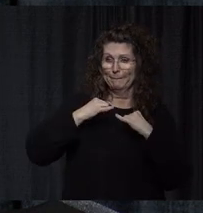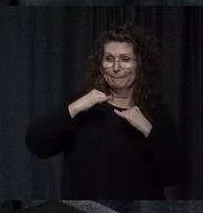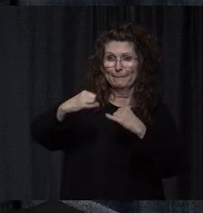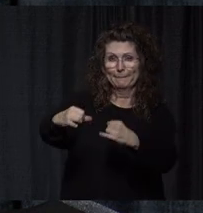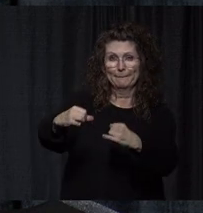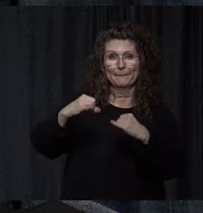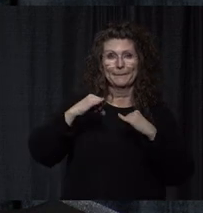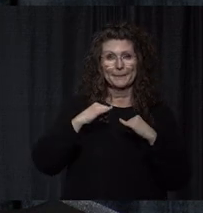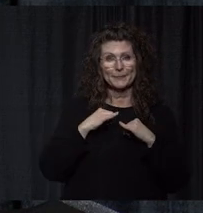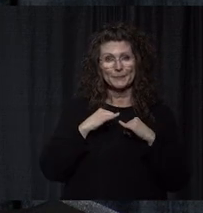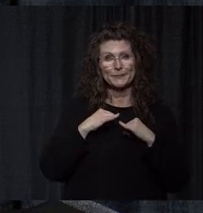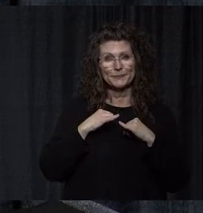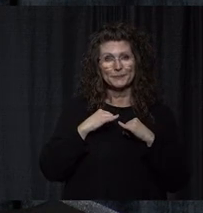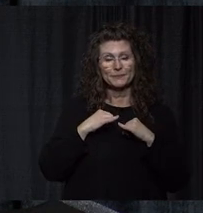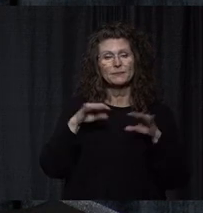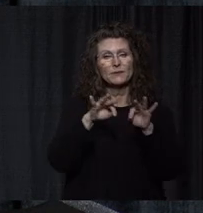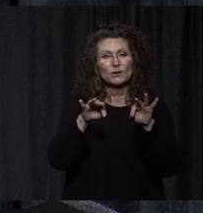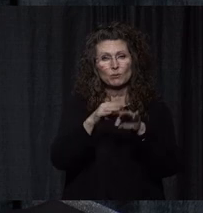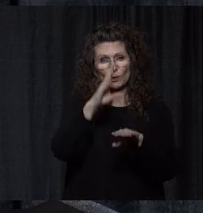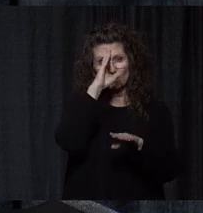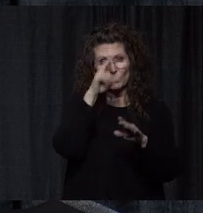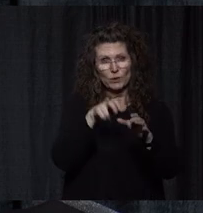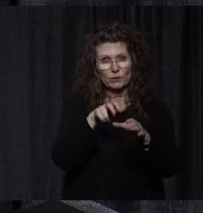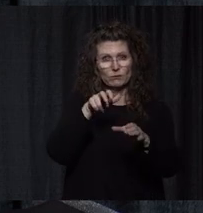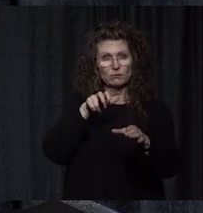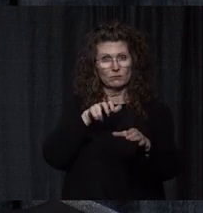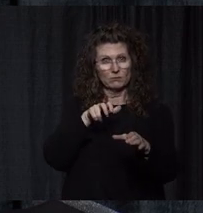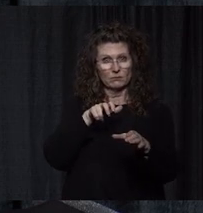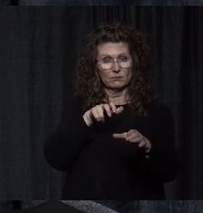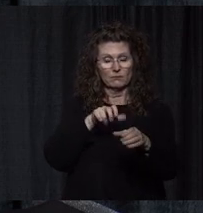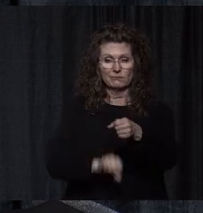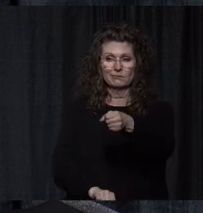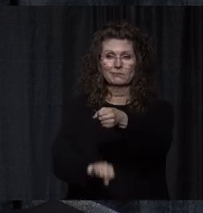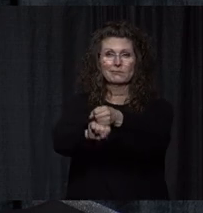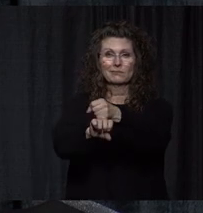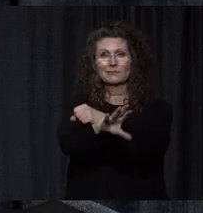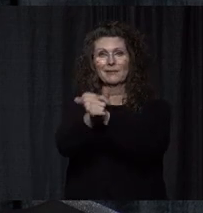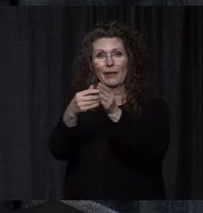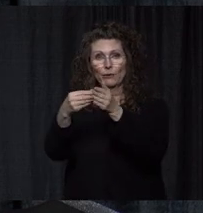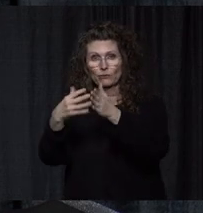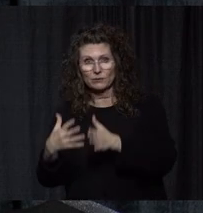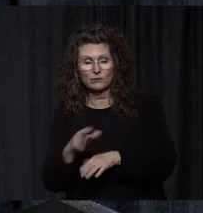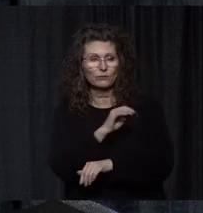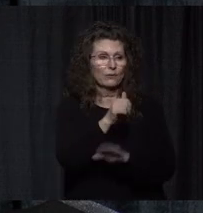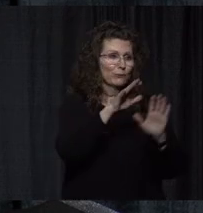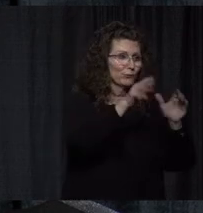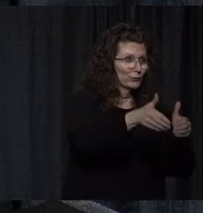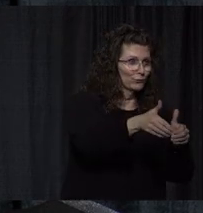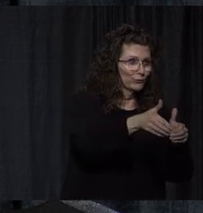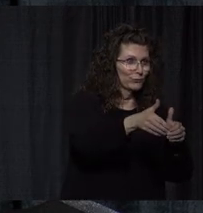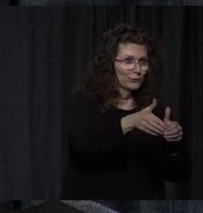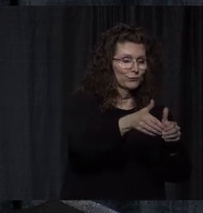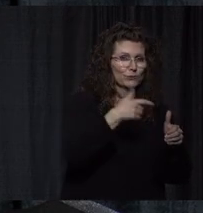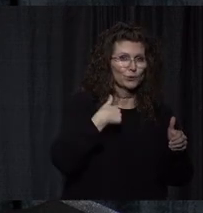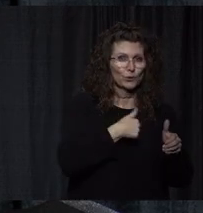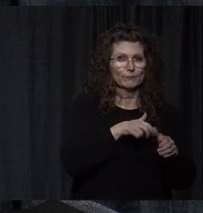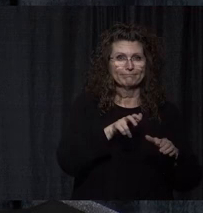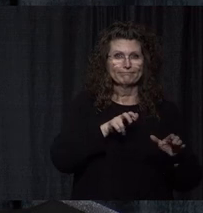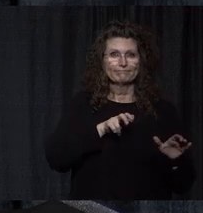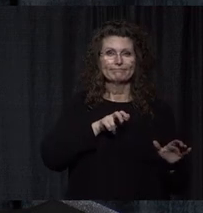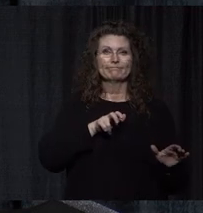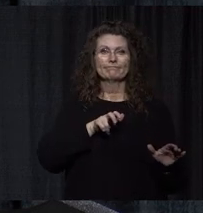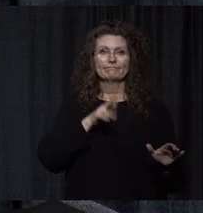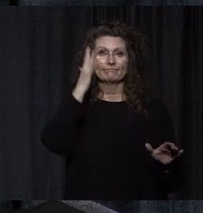It means knowing when to step back and amplify the efforts of other leaders and organizations because we understand